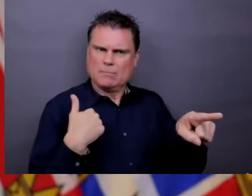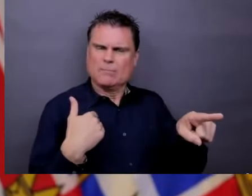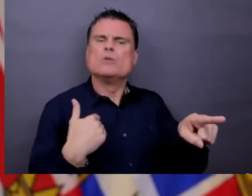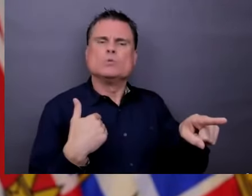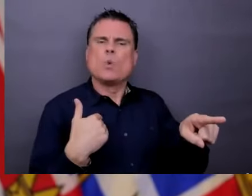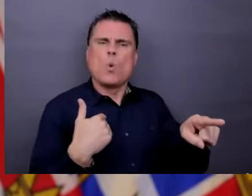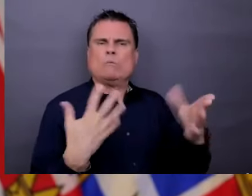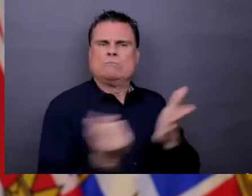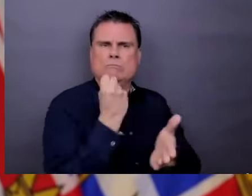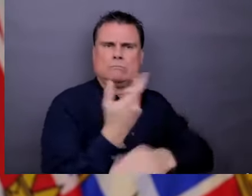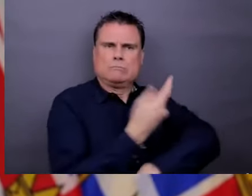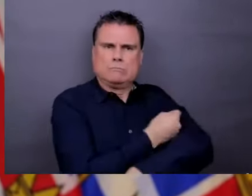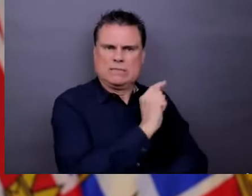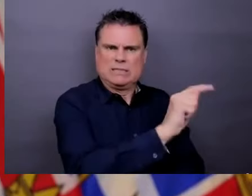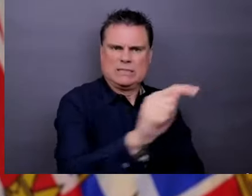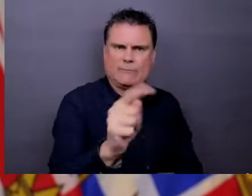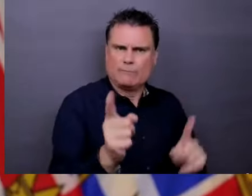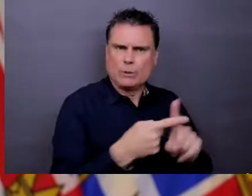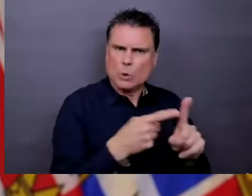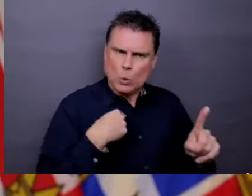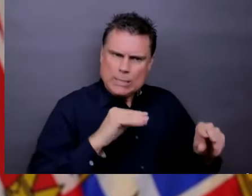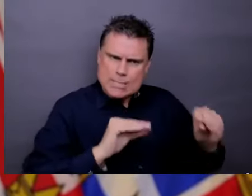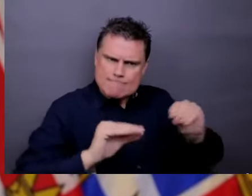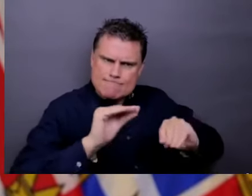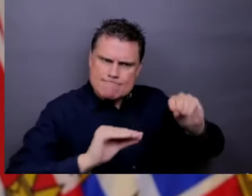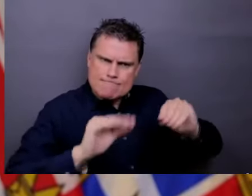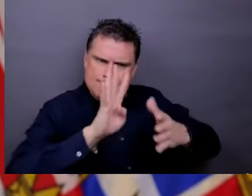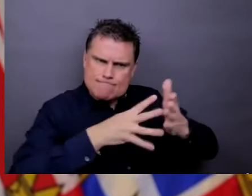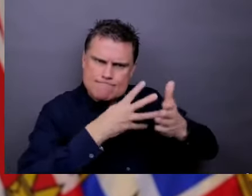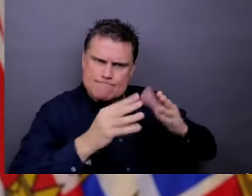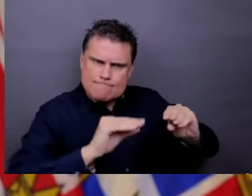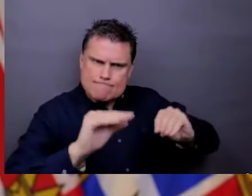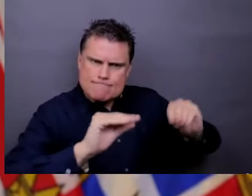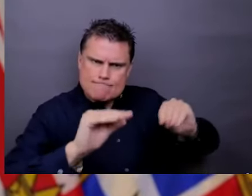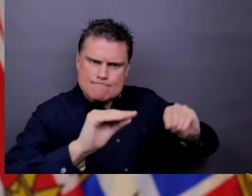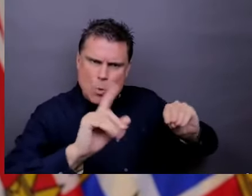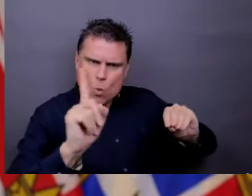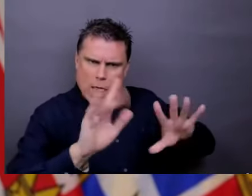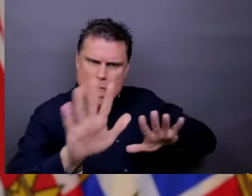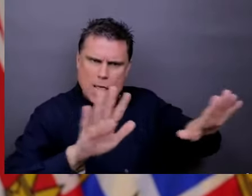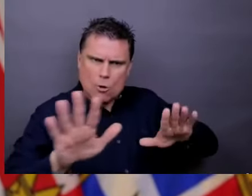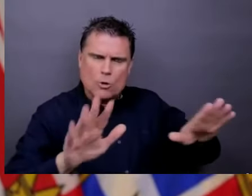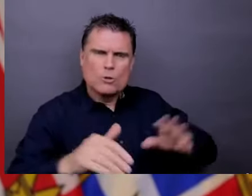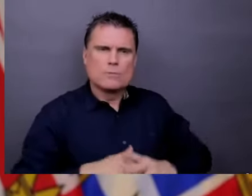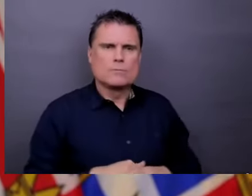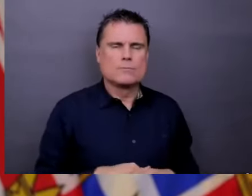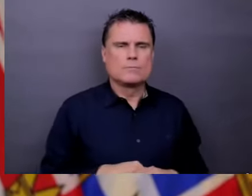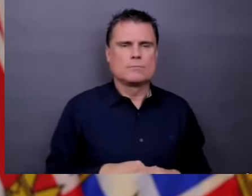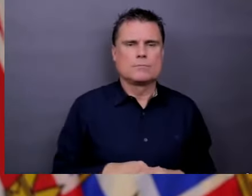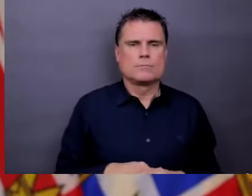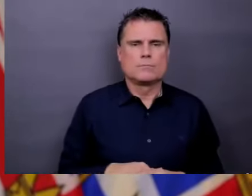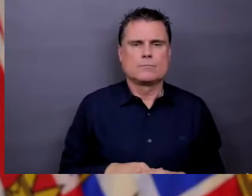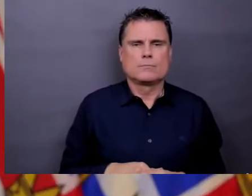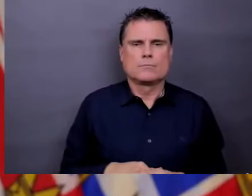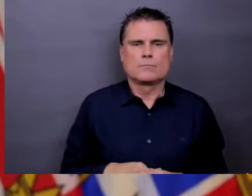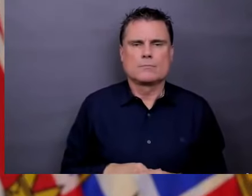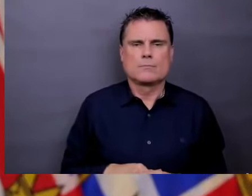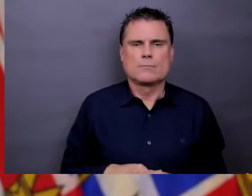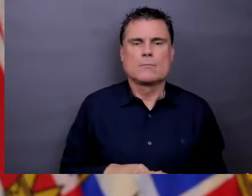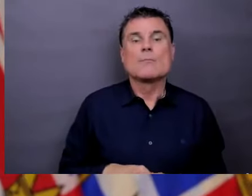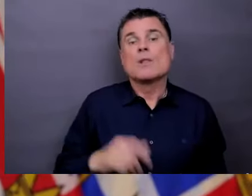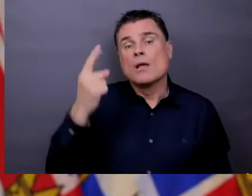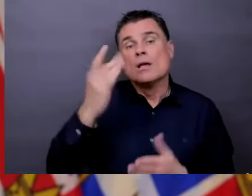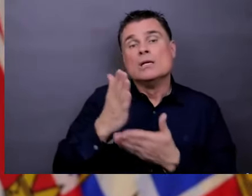can. Some of the care homes that were done later are not yet at the minimum period, so that's something